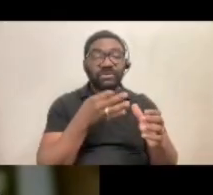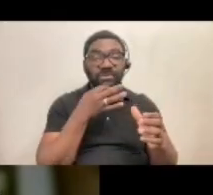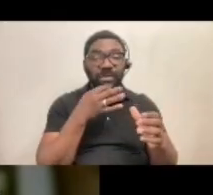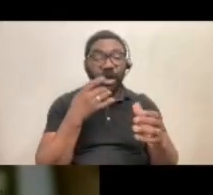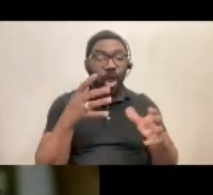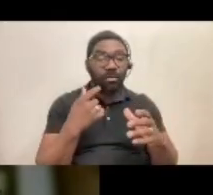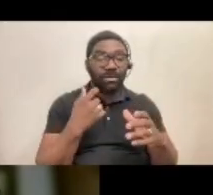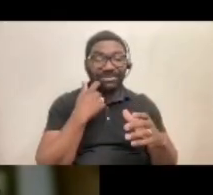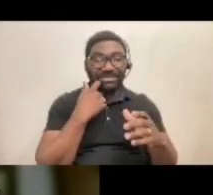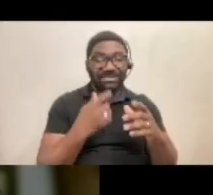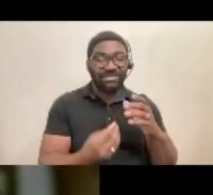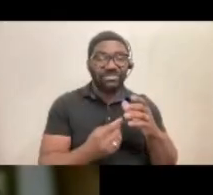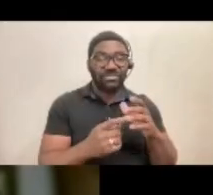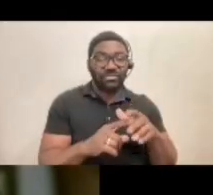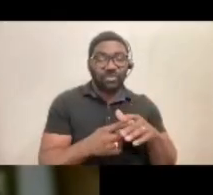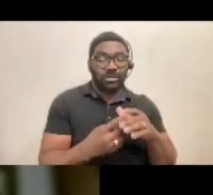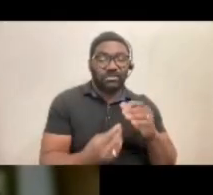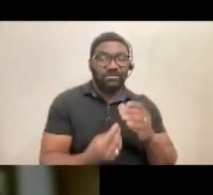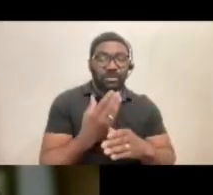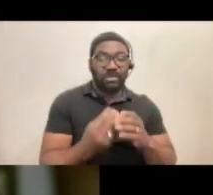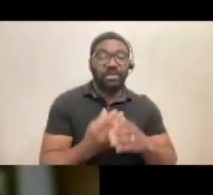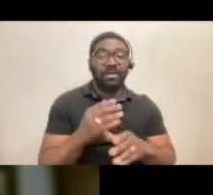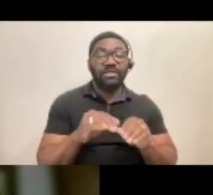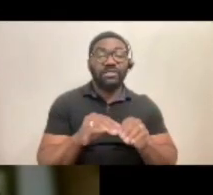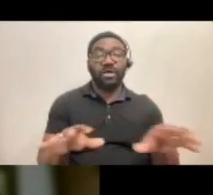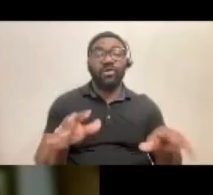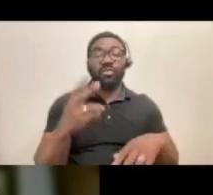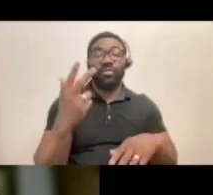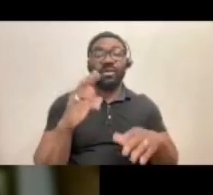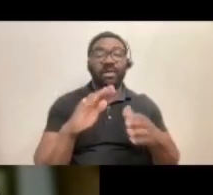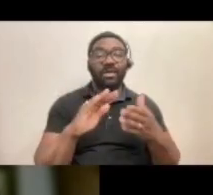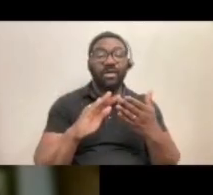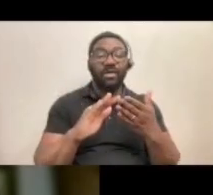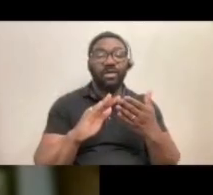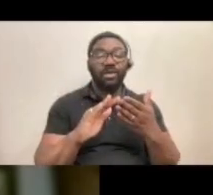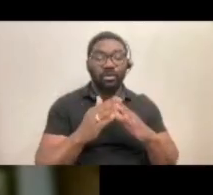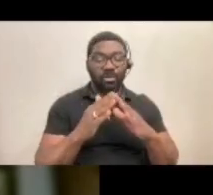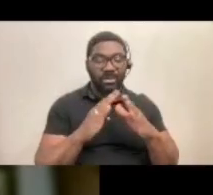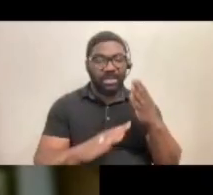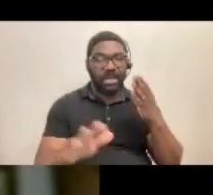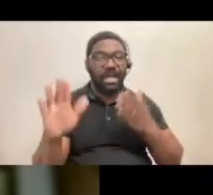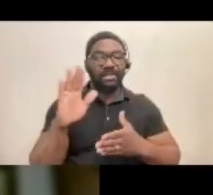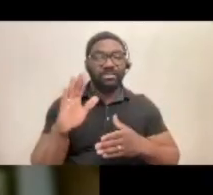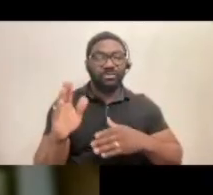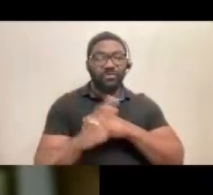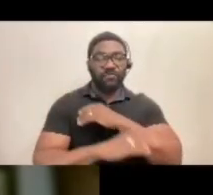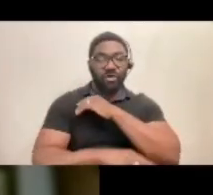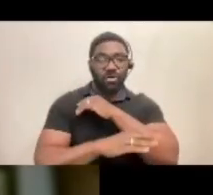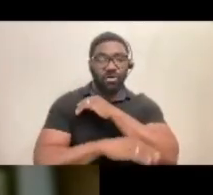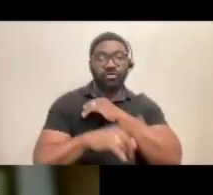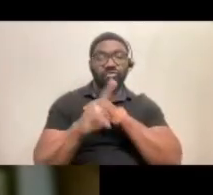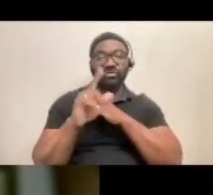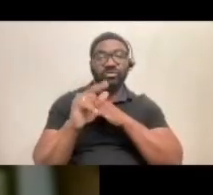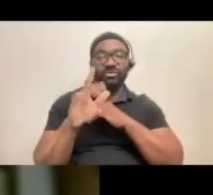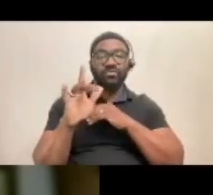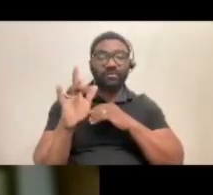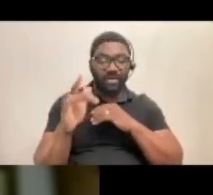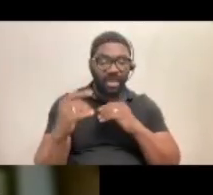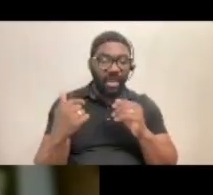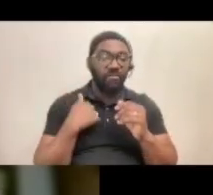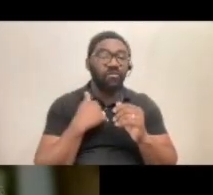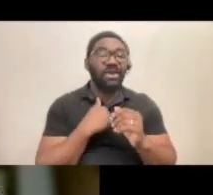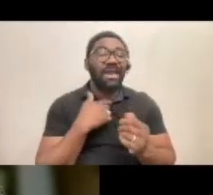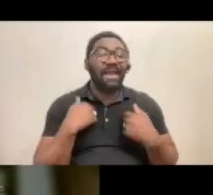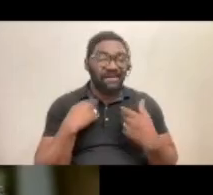they were launched at the 3 community colleges during the fall and 2025 semester, and we had some supporting funds to make sure this